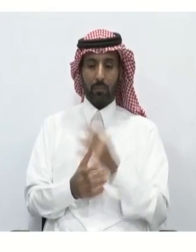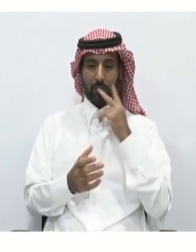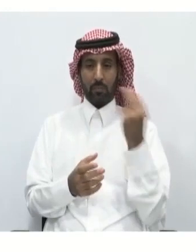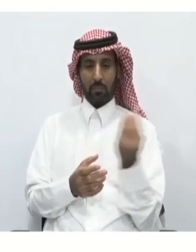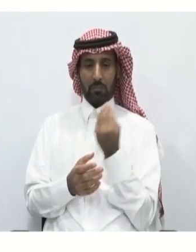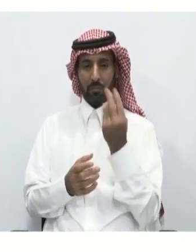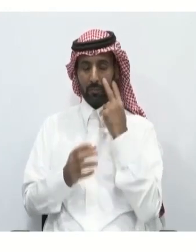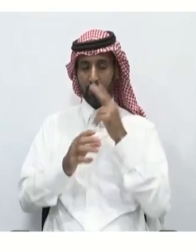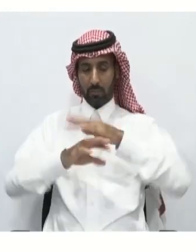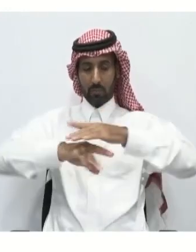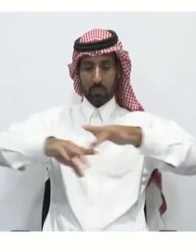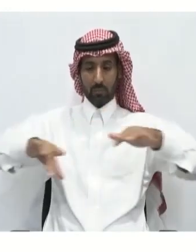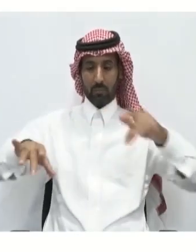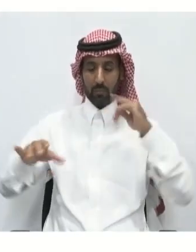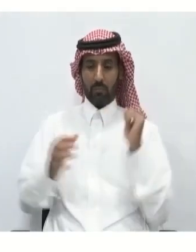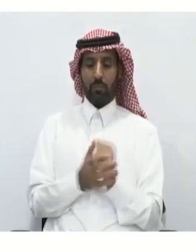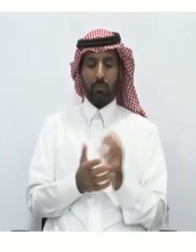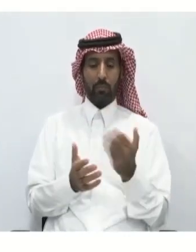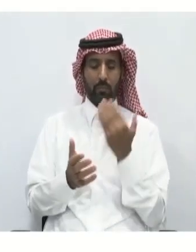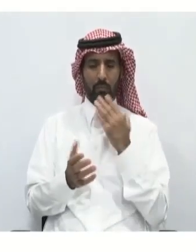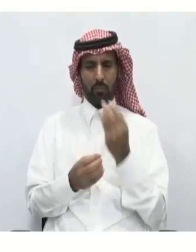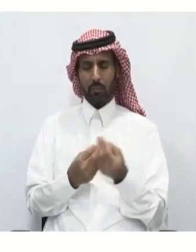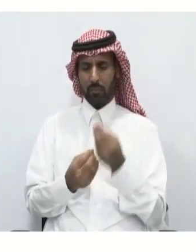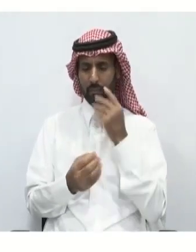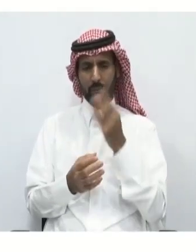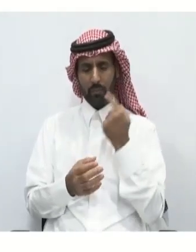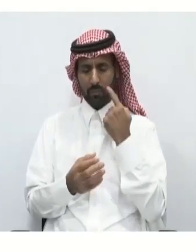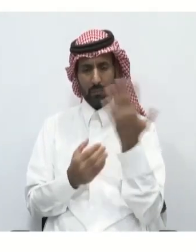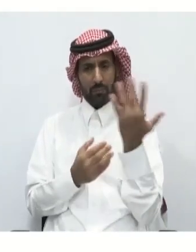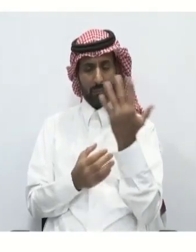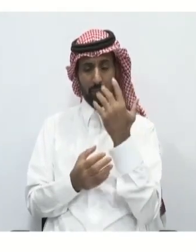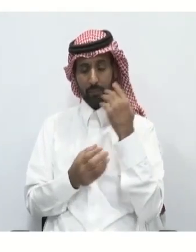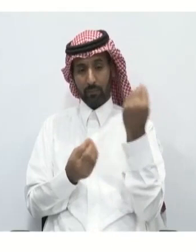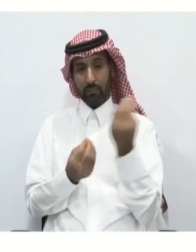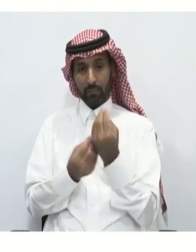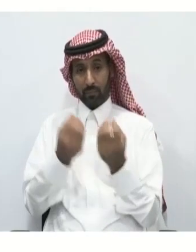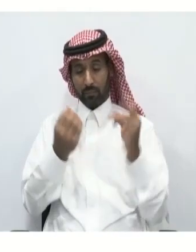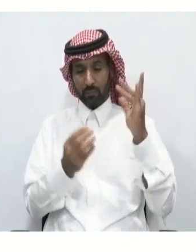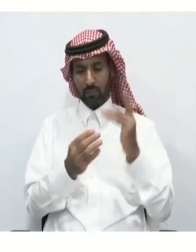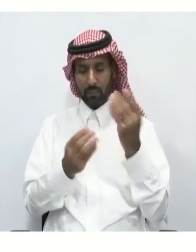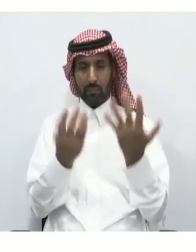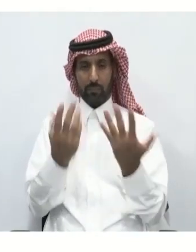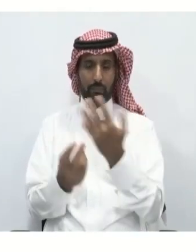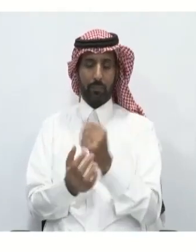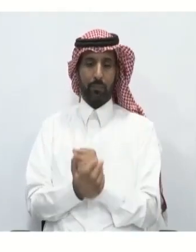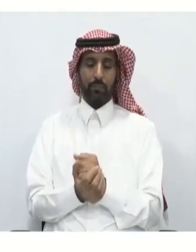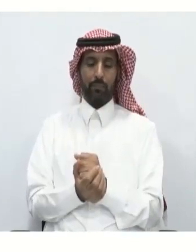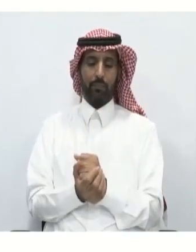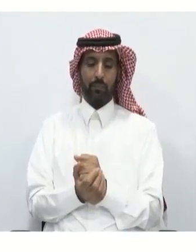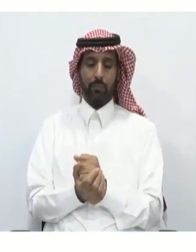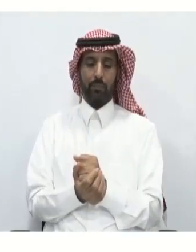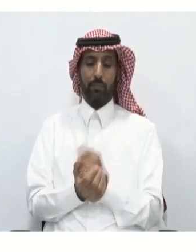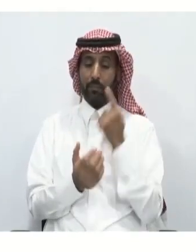have views of the ocean, but unfortunately, most of them don't because of the lush foliage and trees. However, the